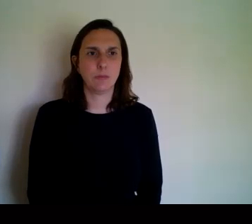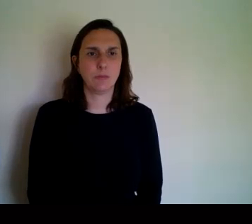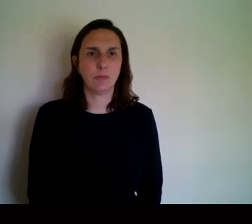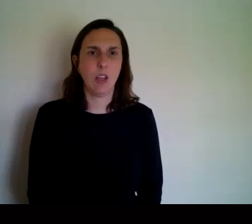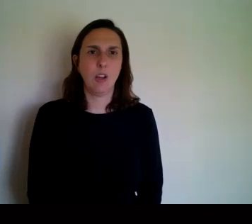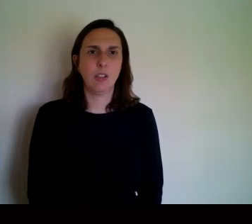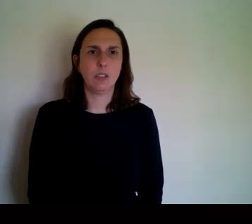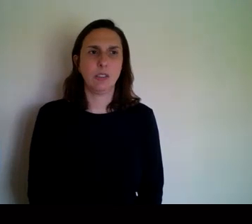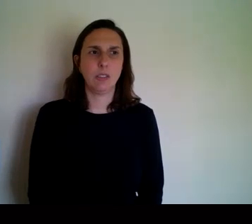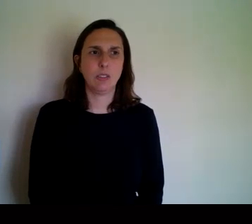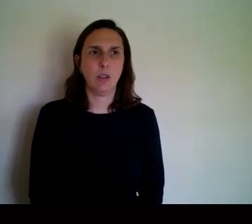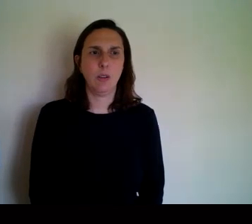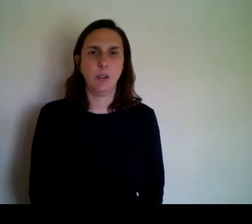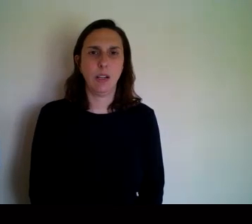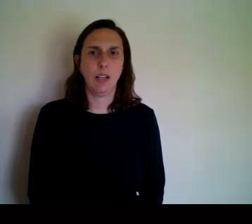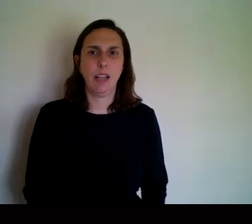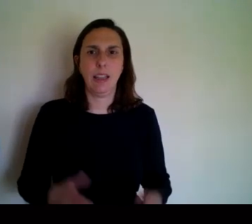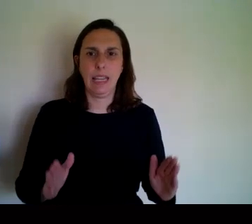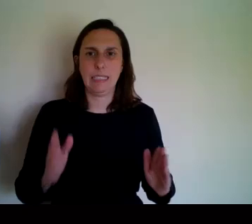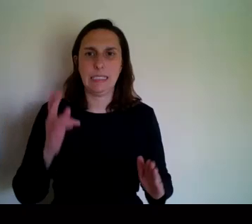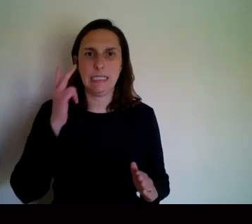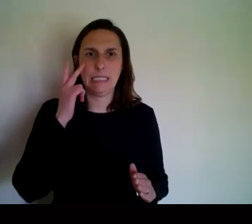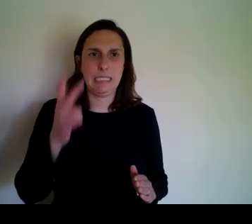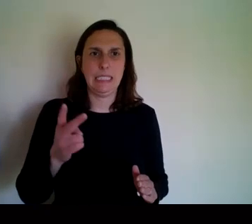There's equation 3, so I'll go back to green.